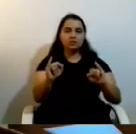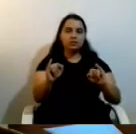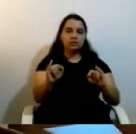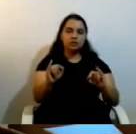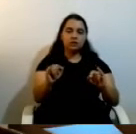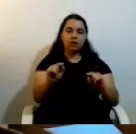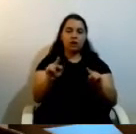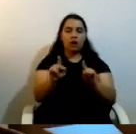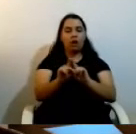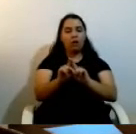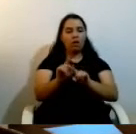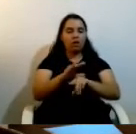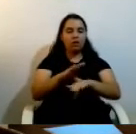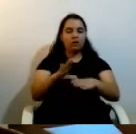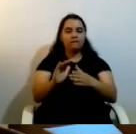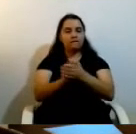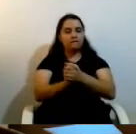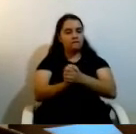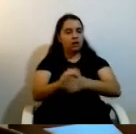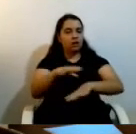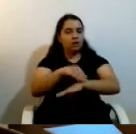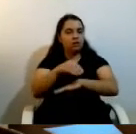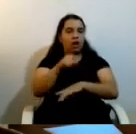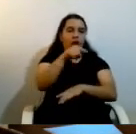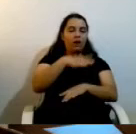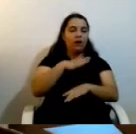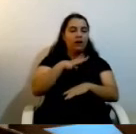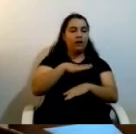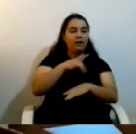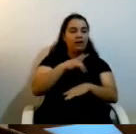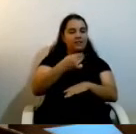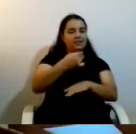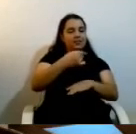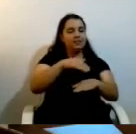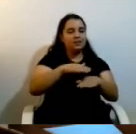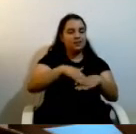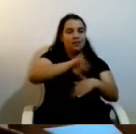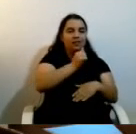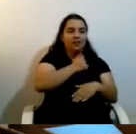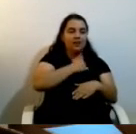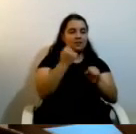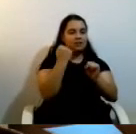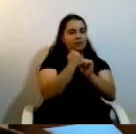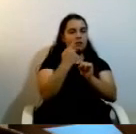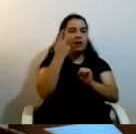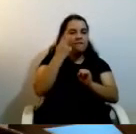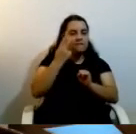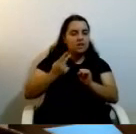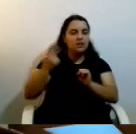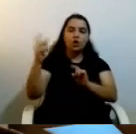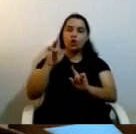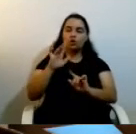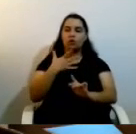She wants to leave the house, go to work, travel abroad by herself, just as I do.